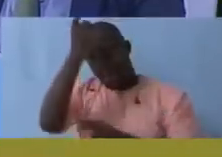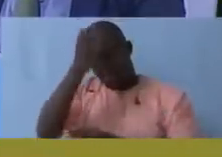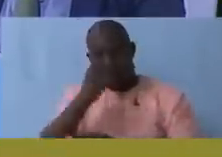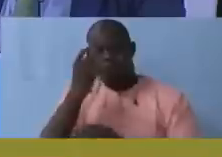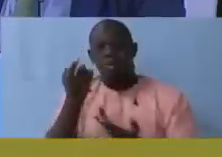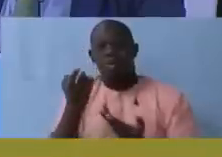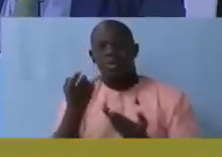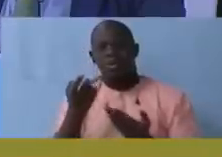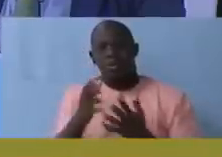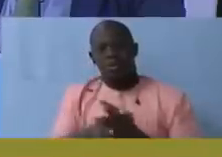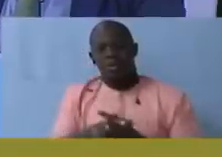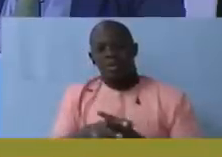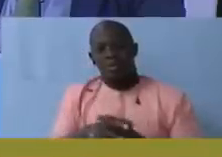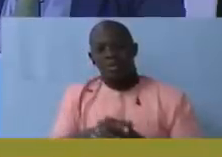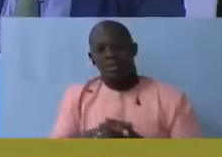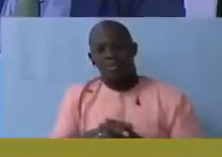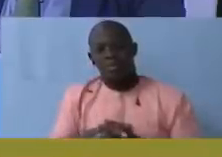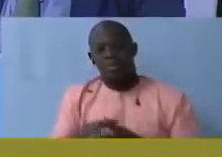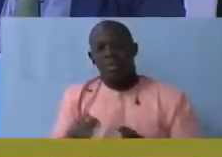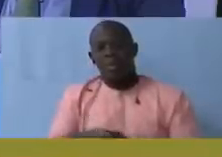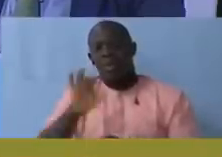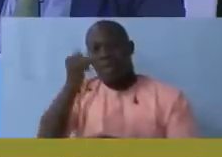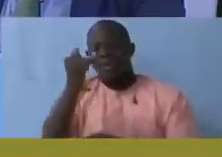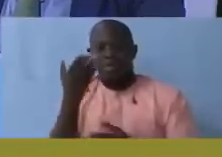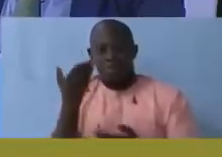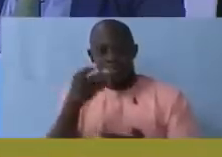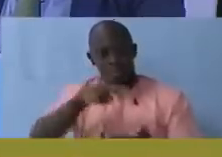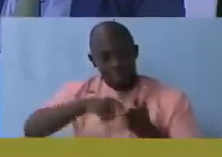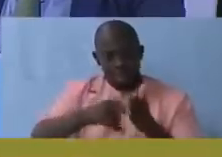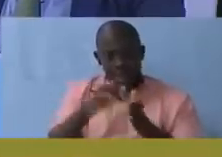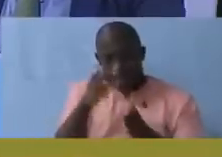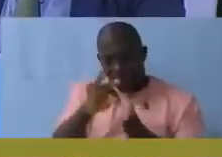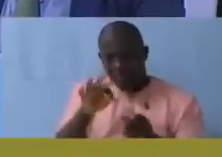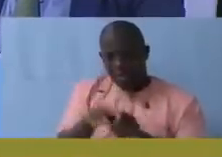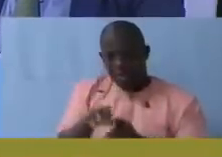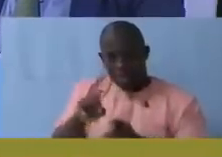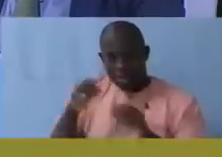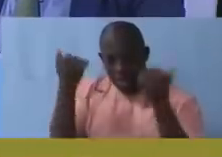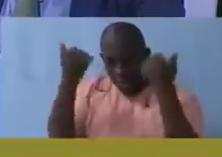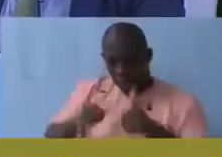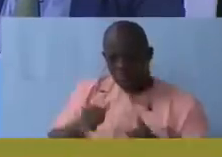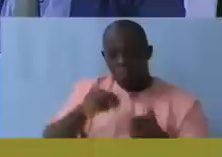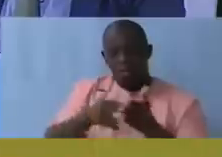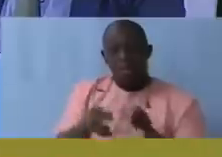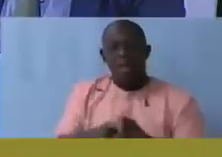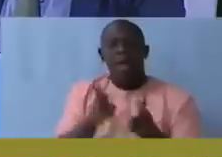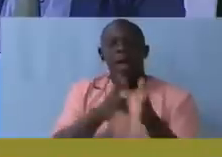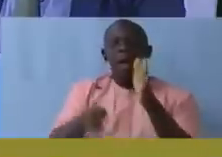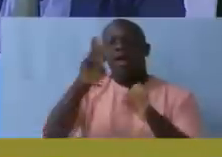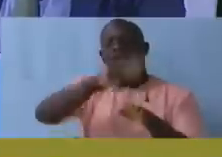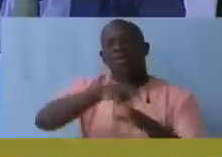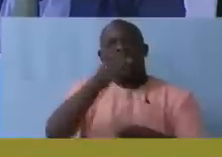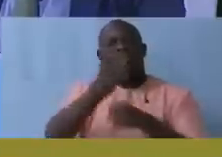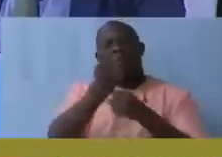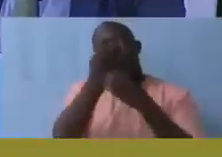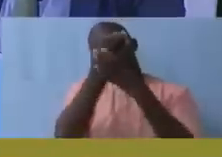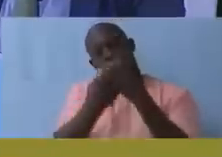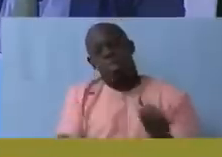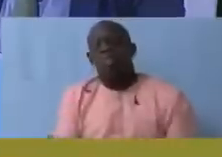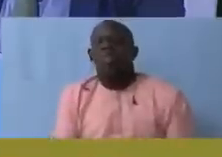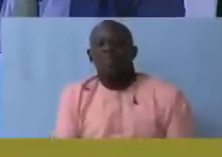Because if he reacted that way, then he get a disappointment outcome. So these are the situations. So he